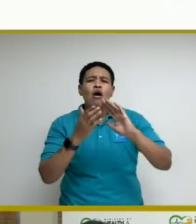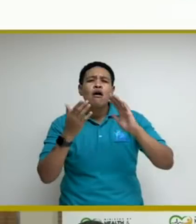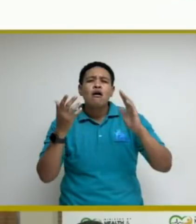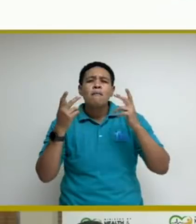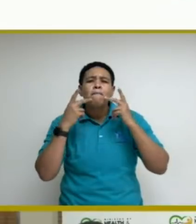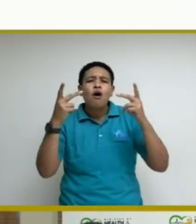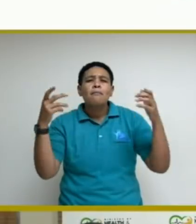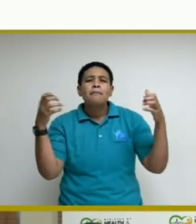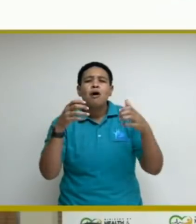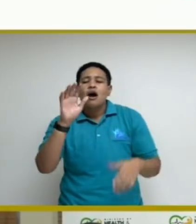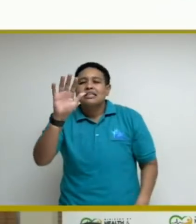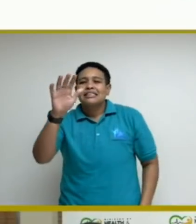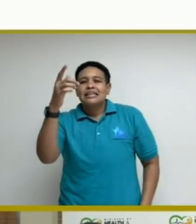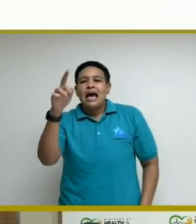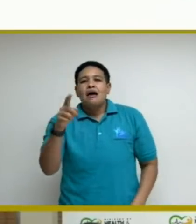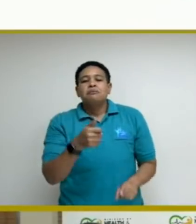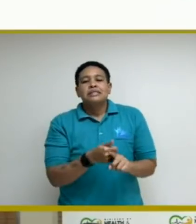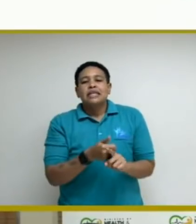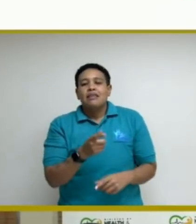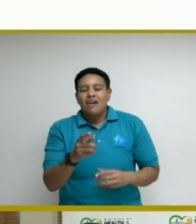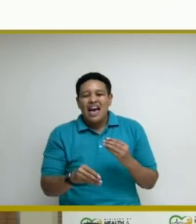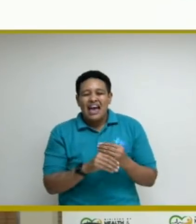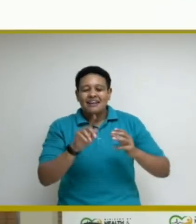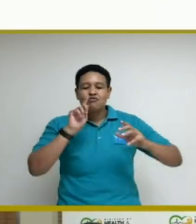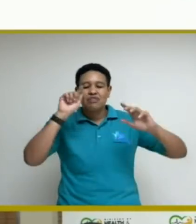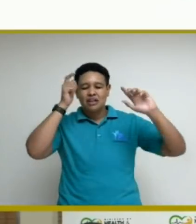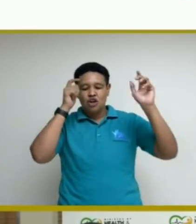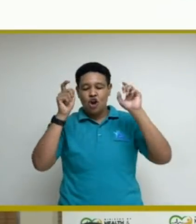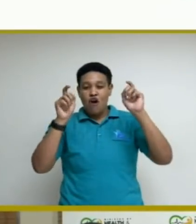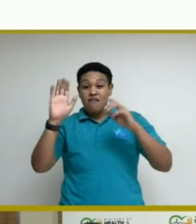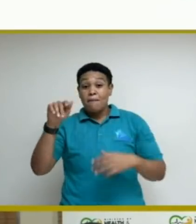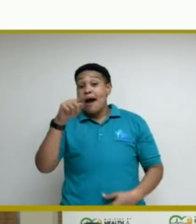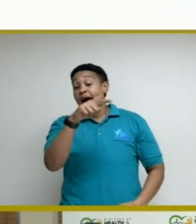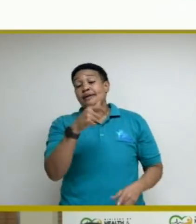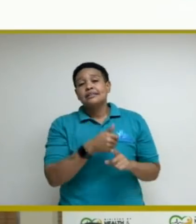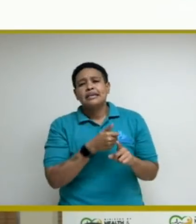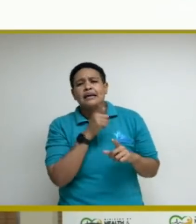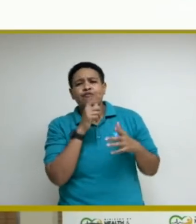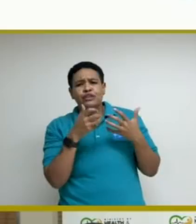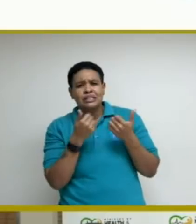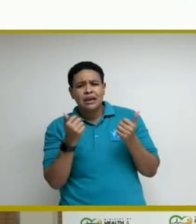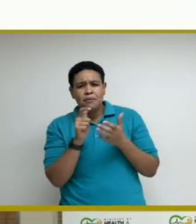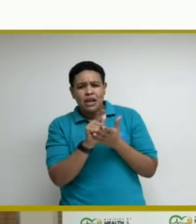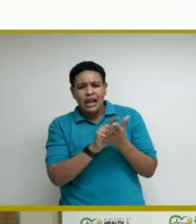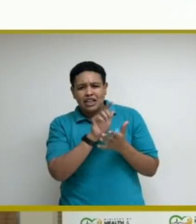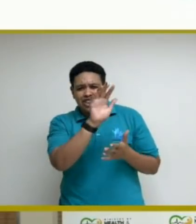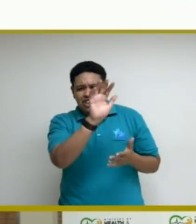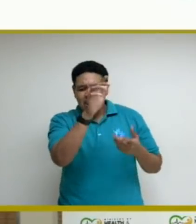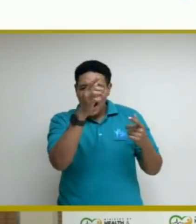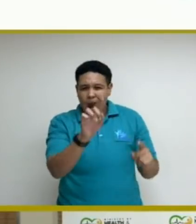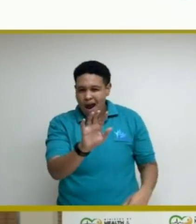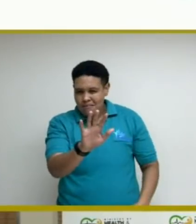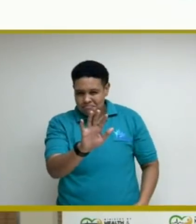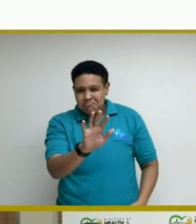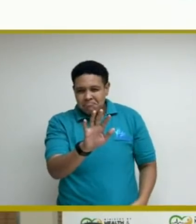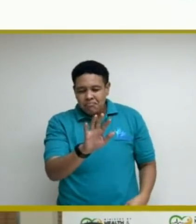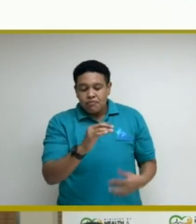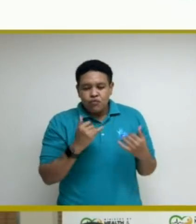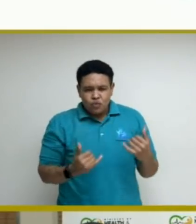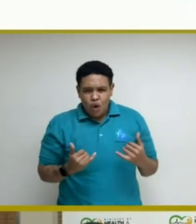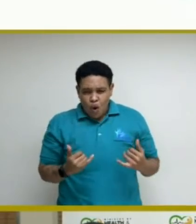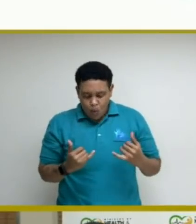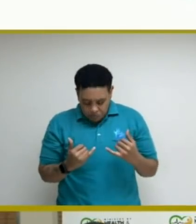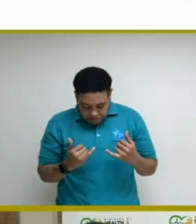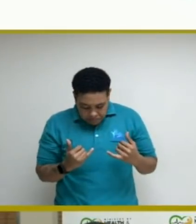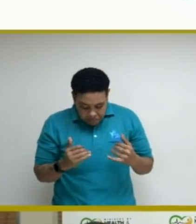public bodies, and they are governed by a separate legislation. Now,